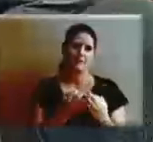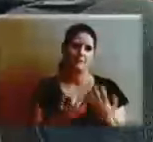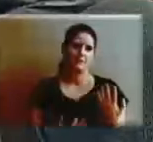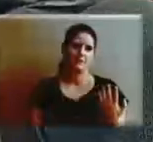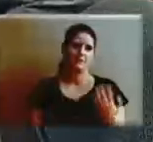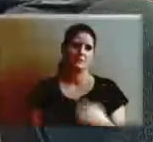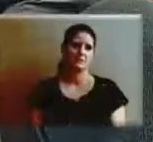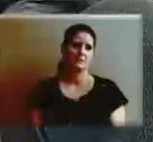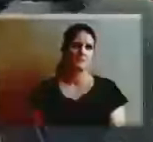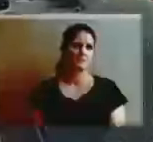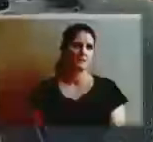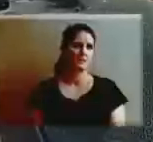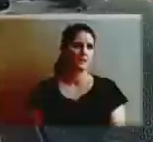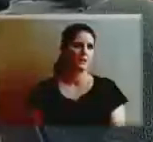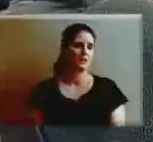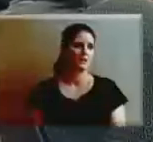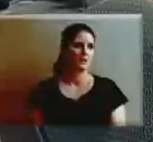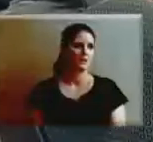if it's approved